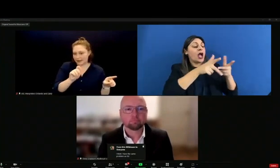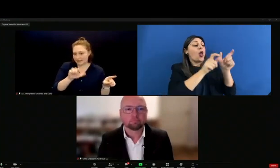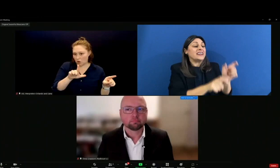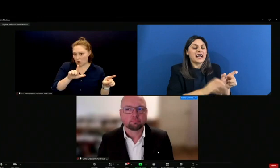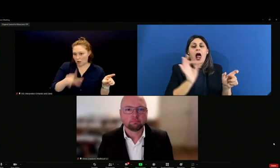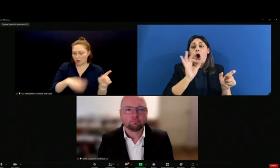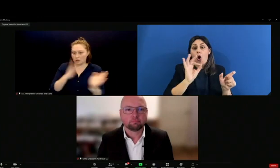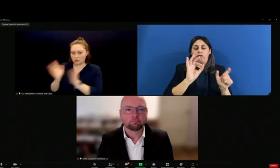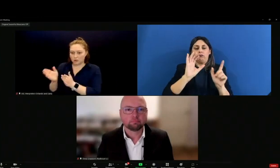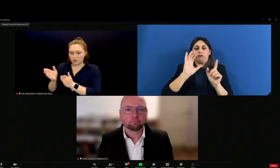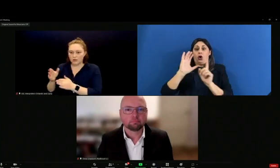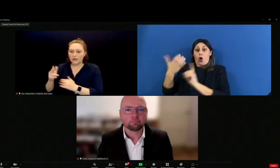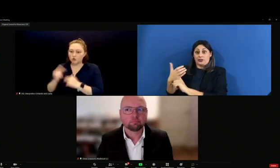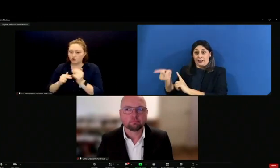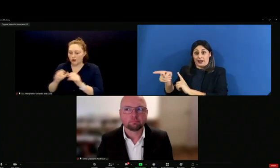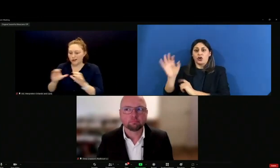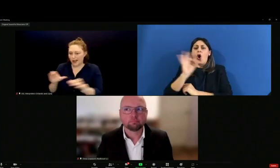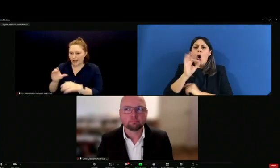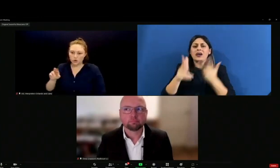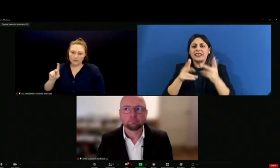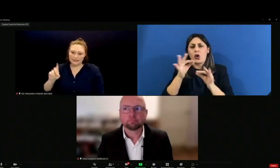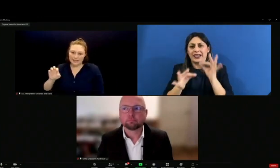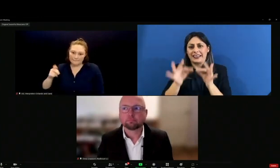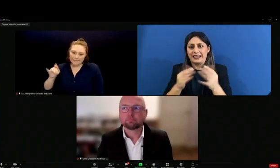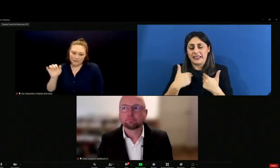considered constructed action or a depicting sign. And we